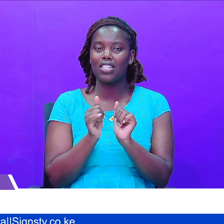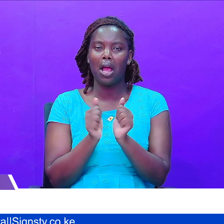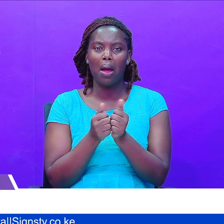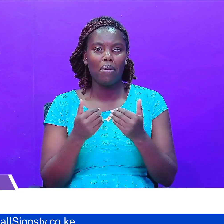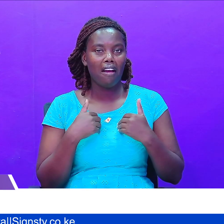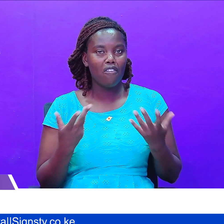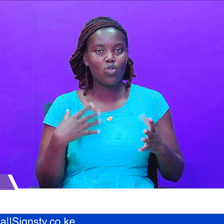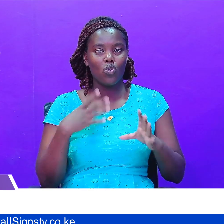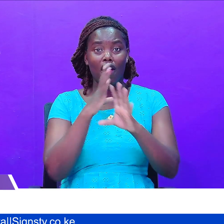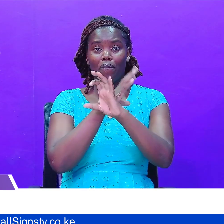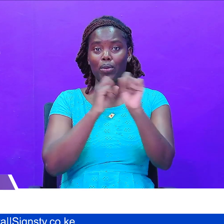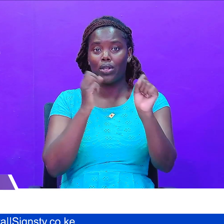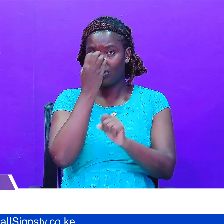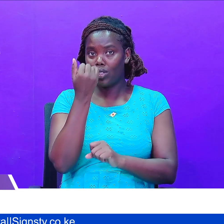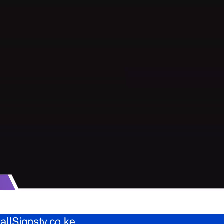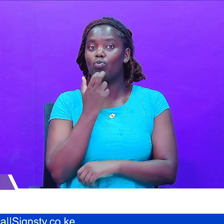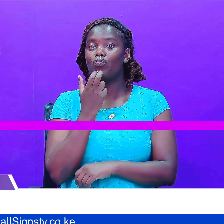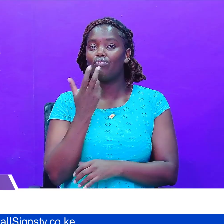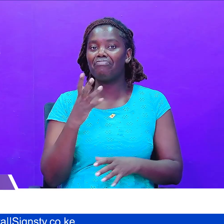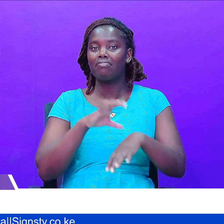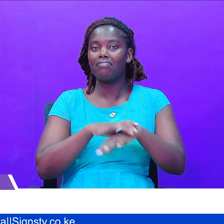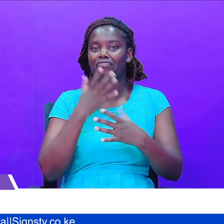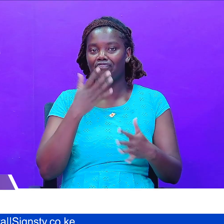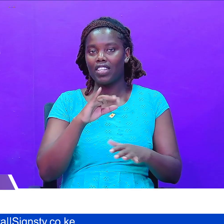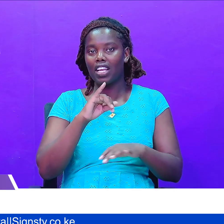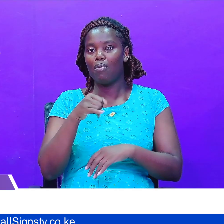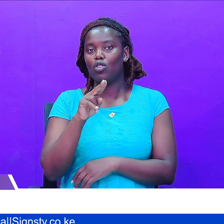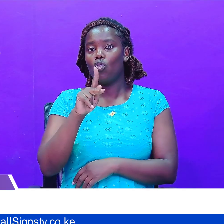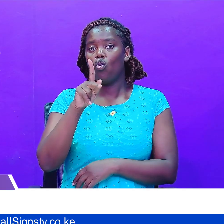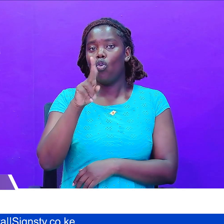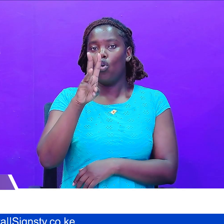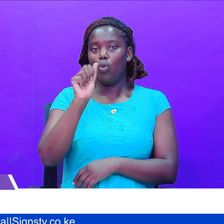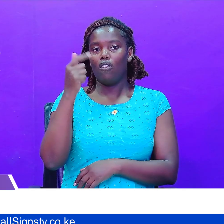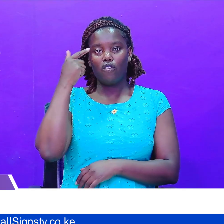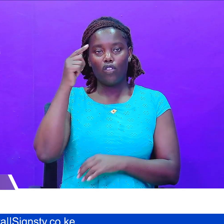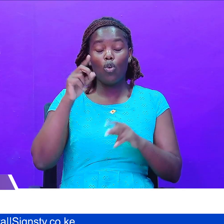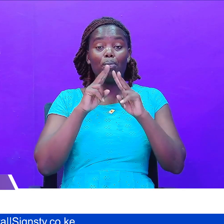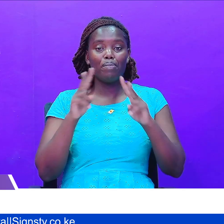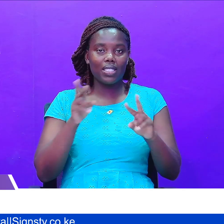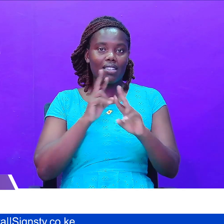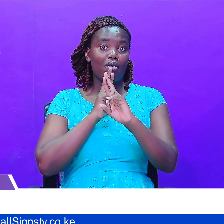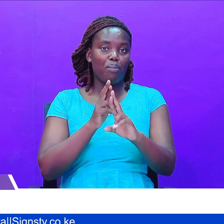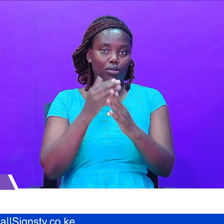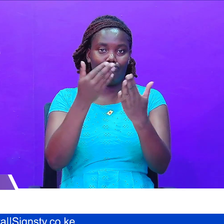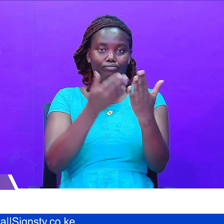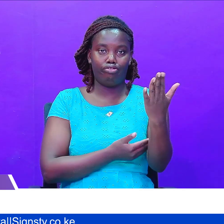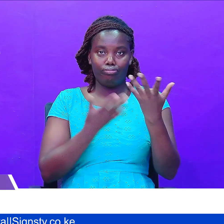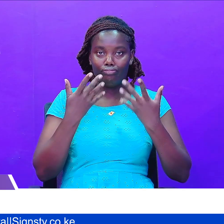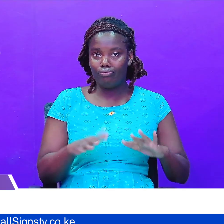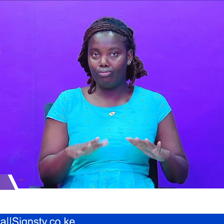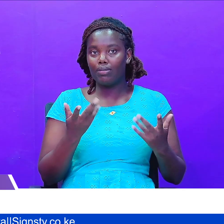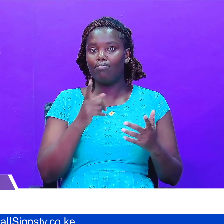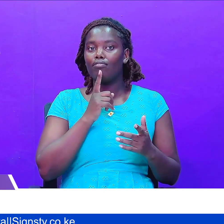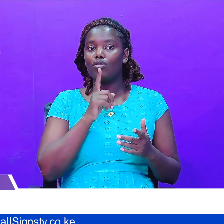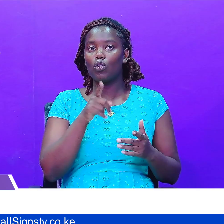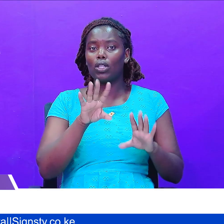Wanjangede. And on to our first news. President William Ruto on Tuesday received the Jukwaa La Usalama Report,